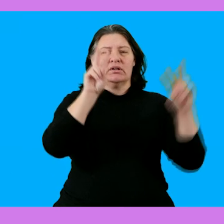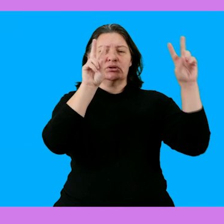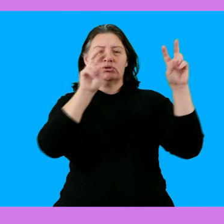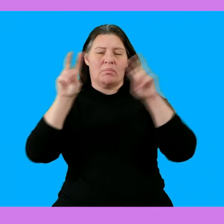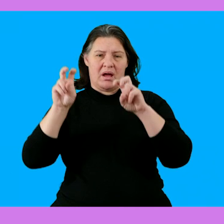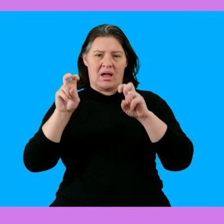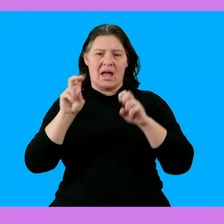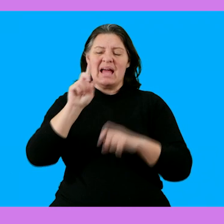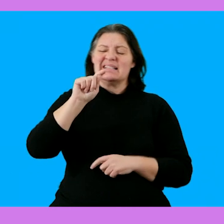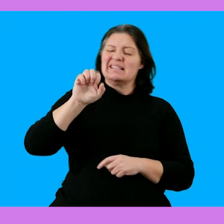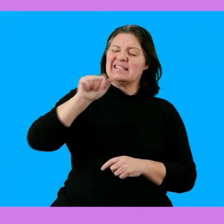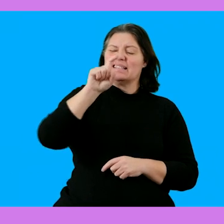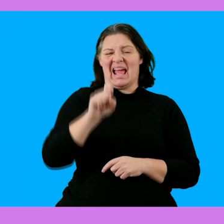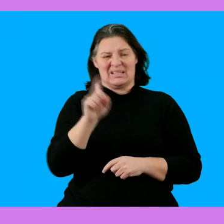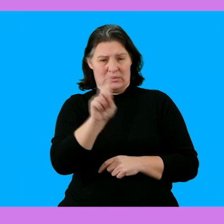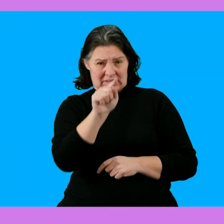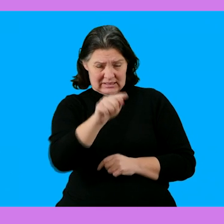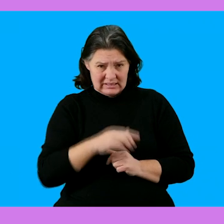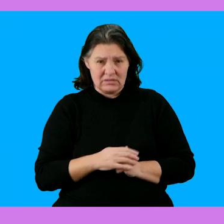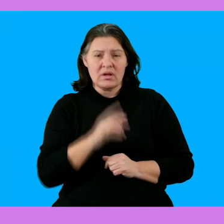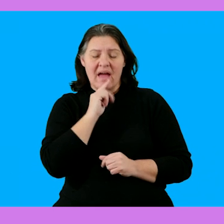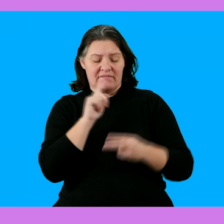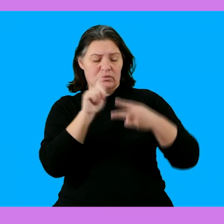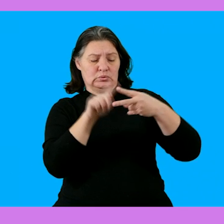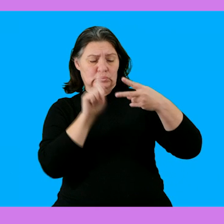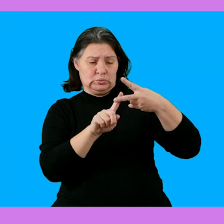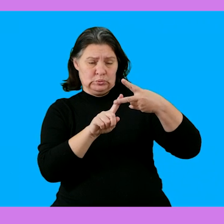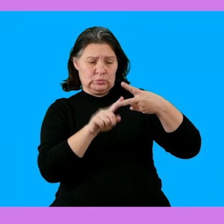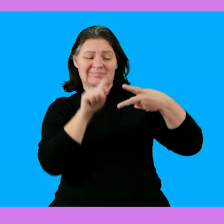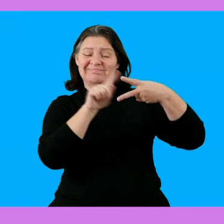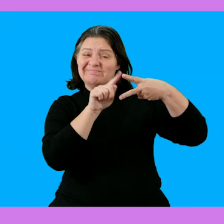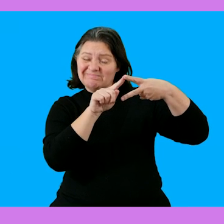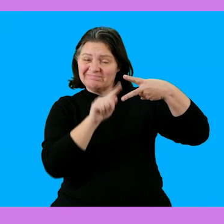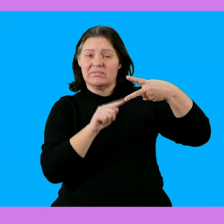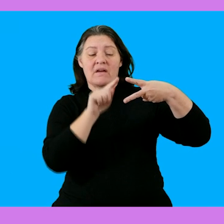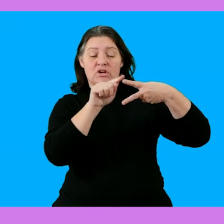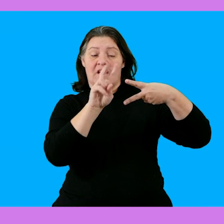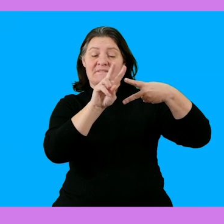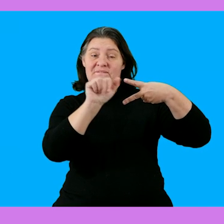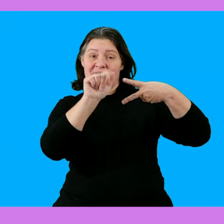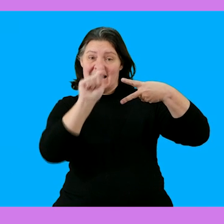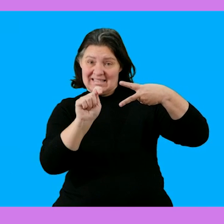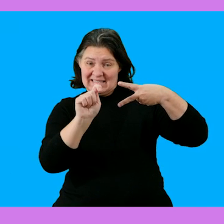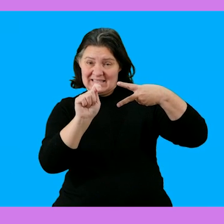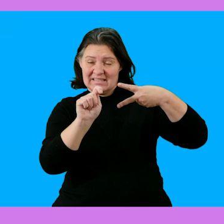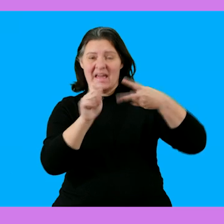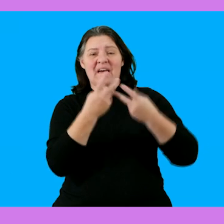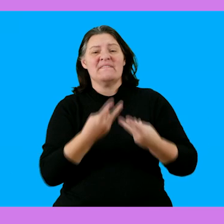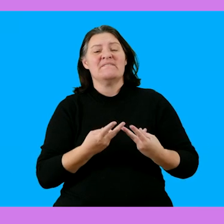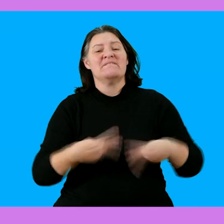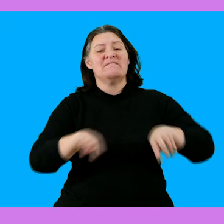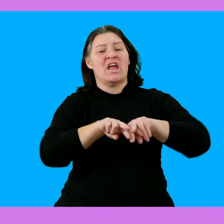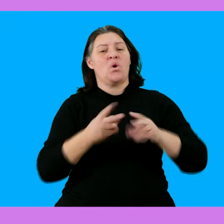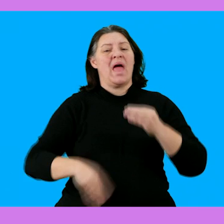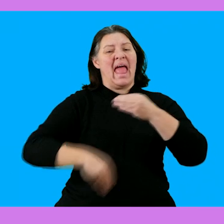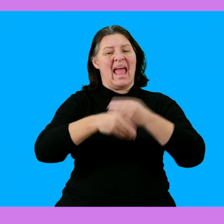topic of taxation is all about. So we are saying there are 2 types of taxation. The first one is your VAT, and we know that's your value added